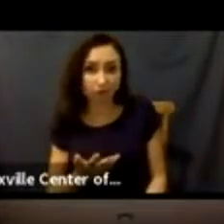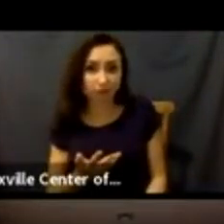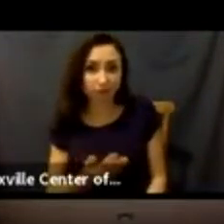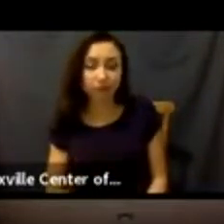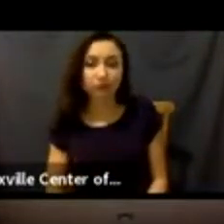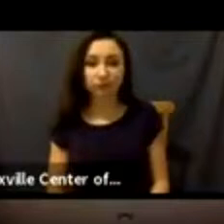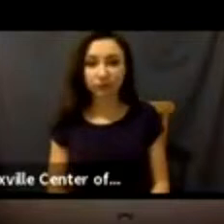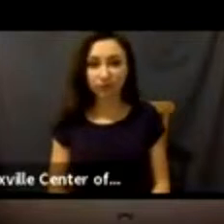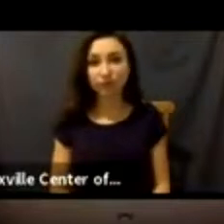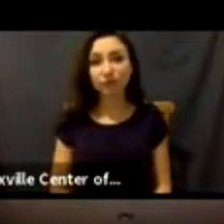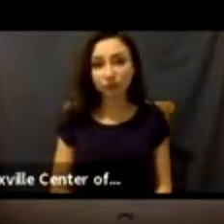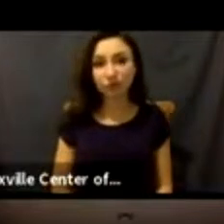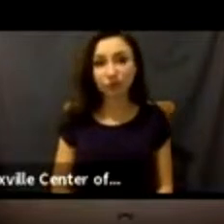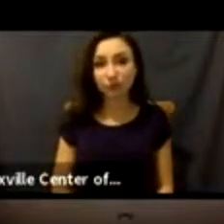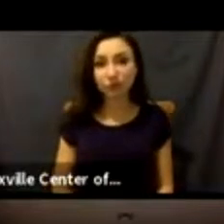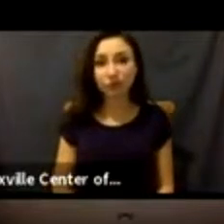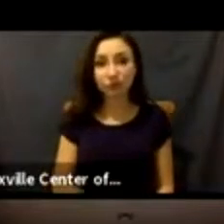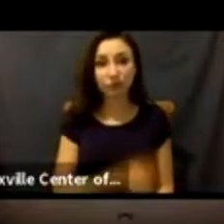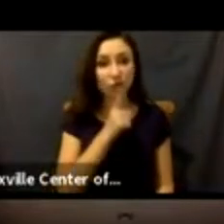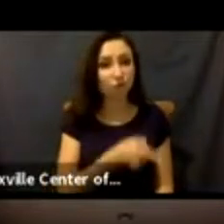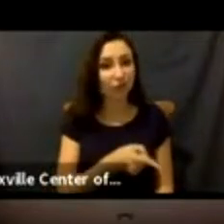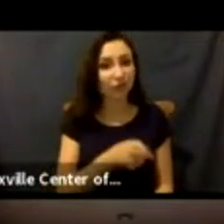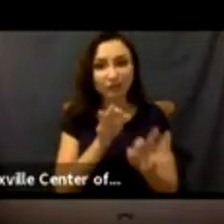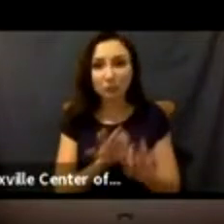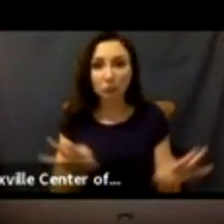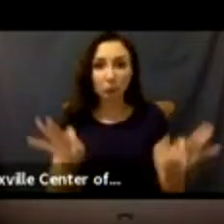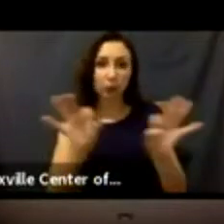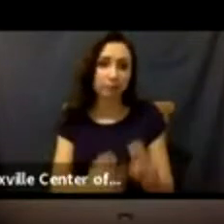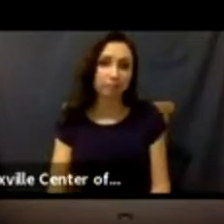It's really critical.